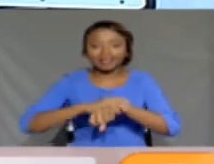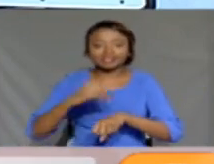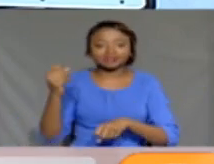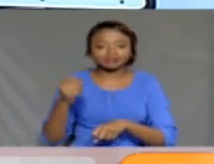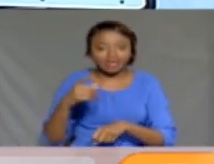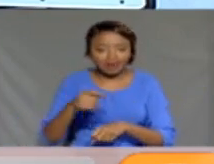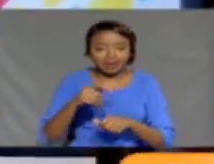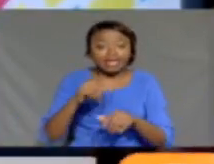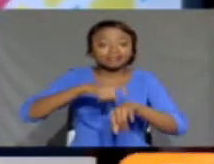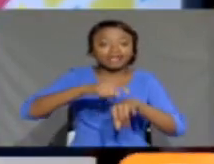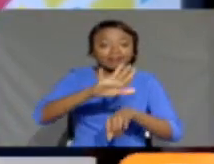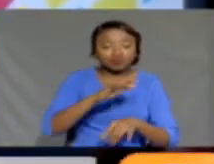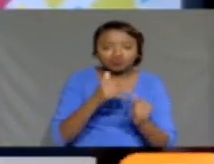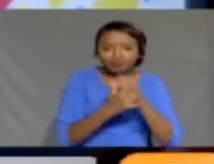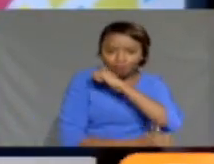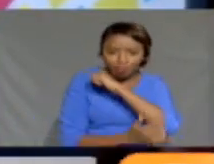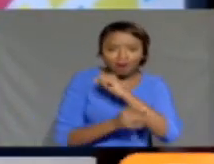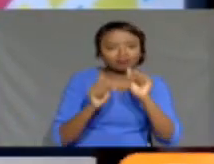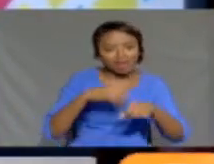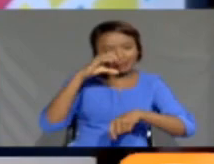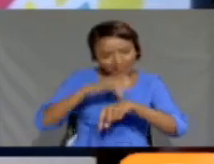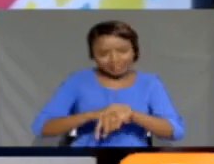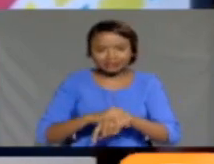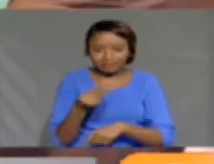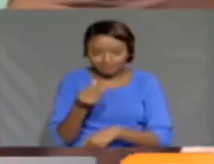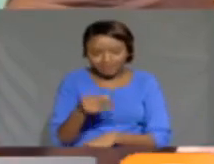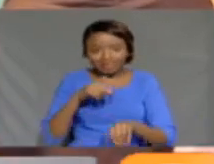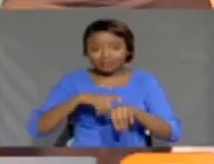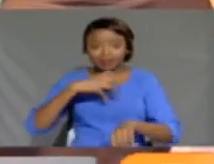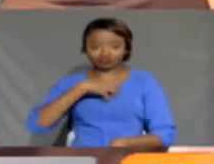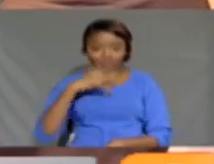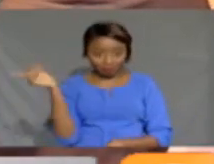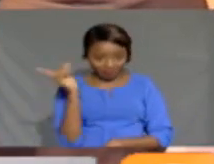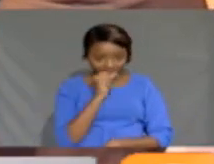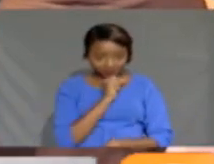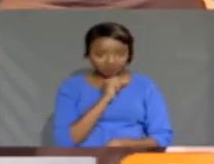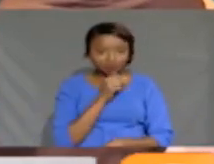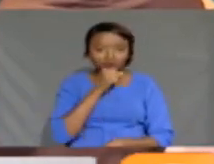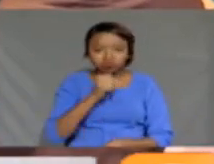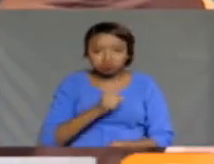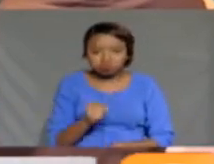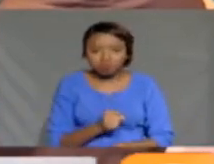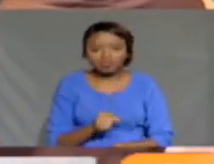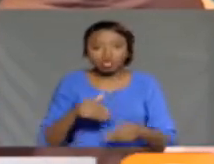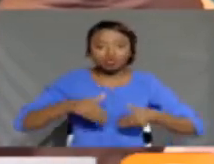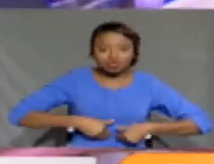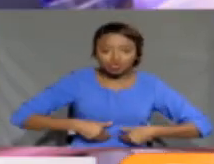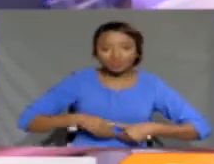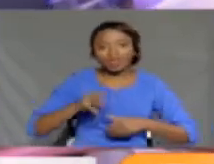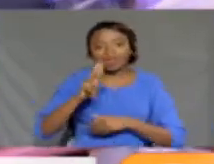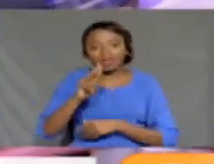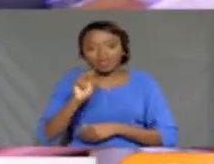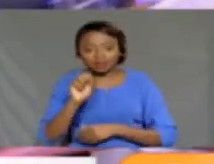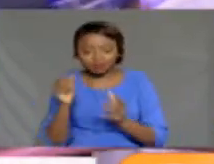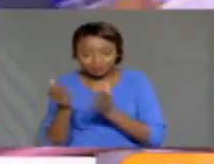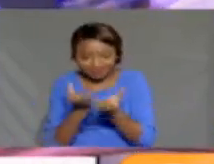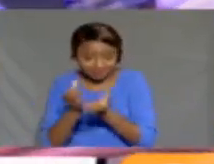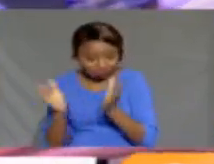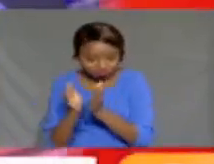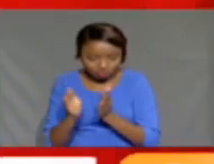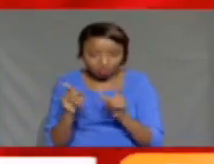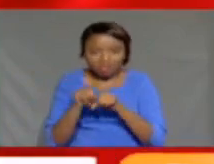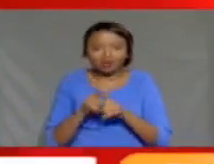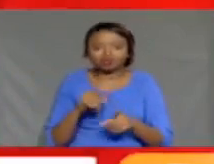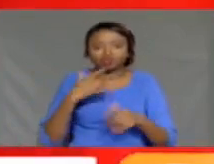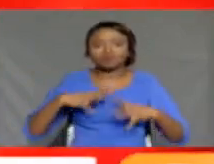Dubbed Mobikeza, the digital personal pensions plan targets savings and investment for the youth, SMEs, and the Juakali sector. According